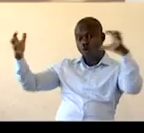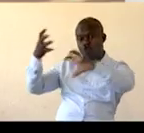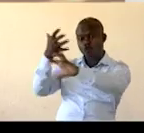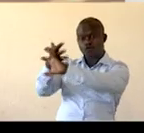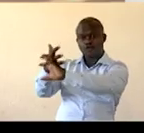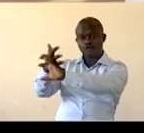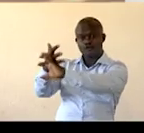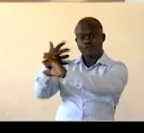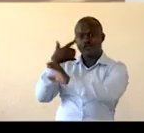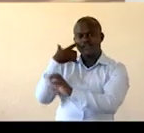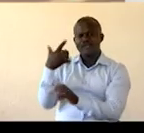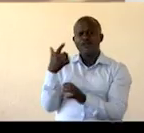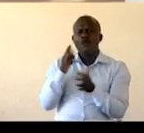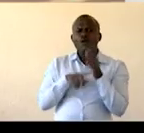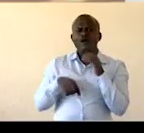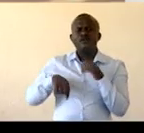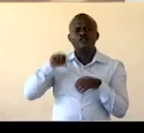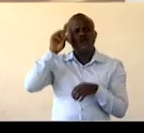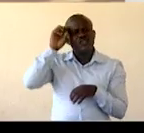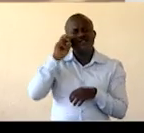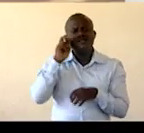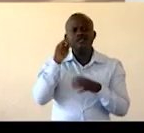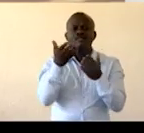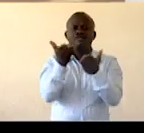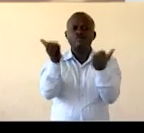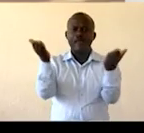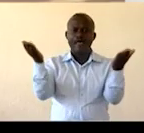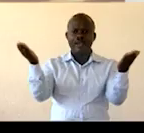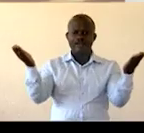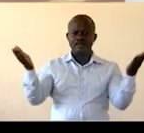question is, what do you think this place could be?